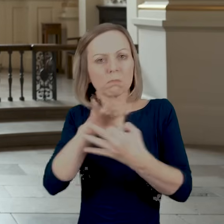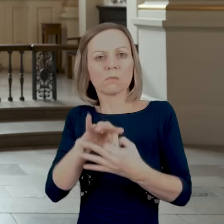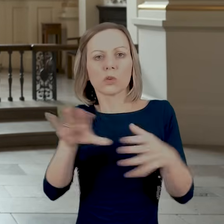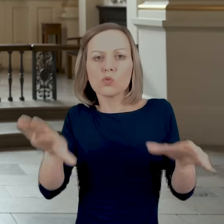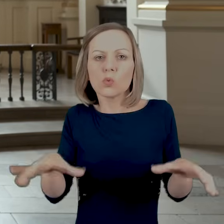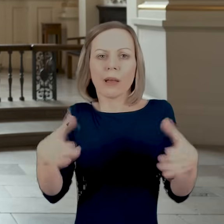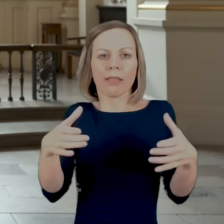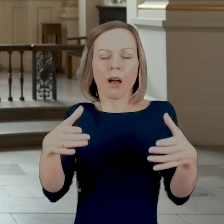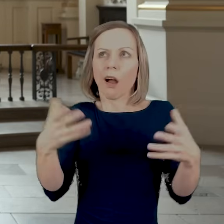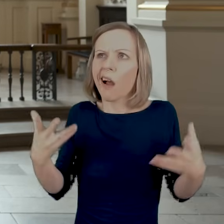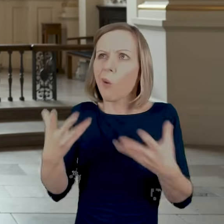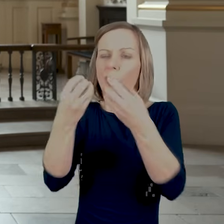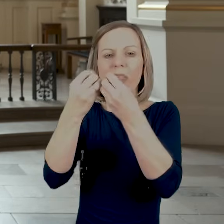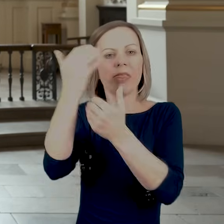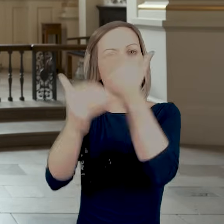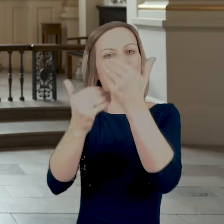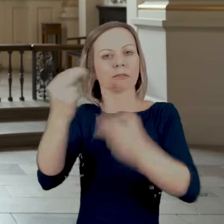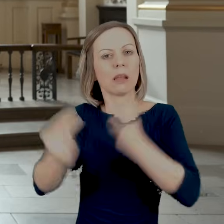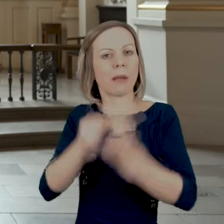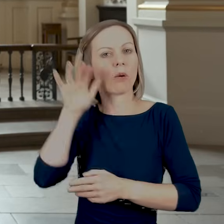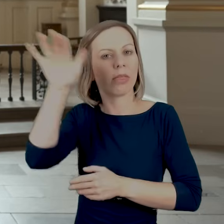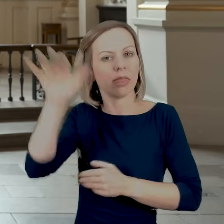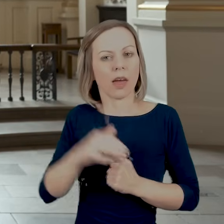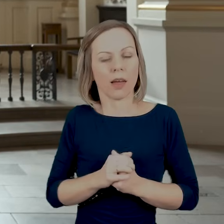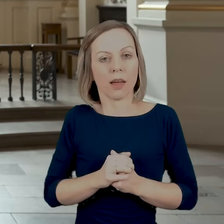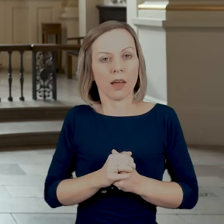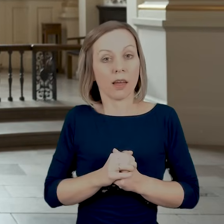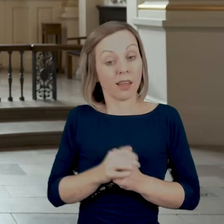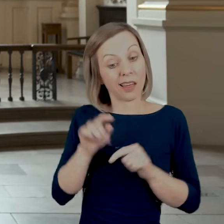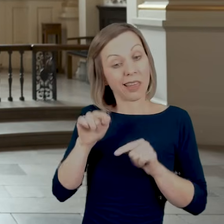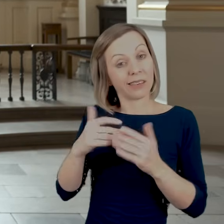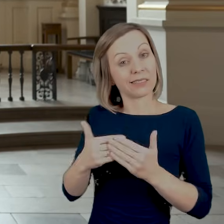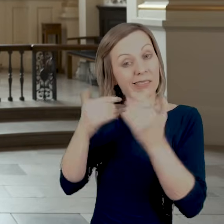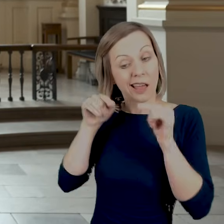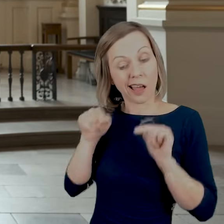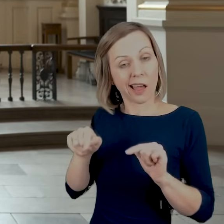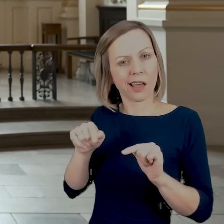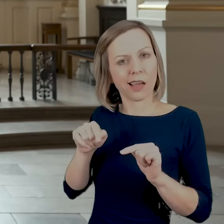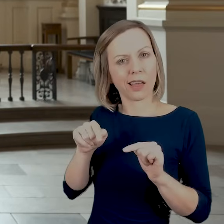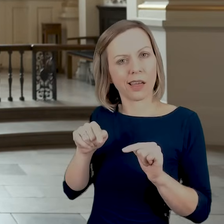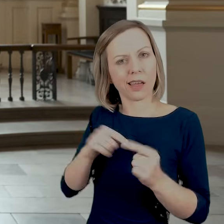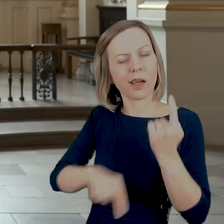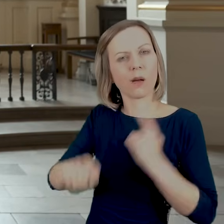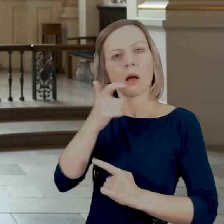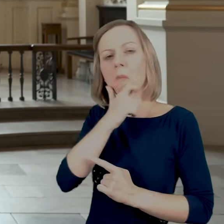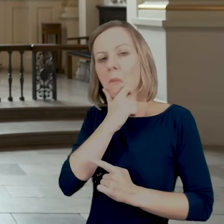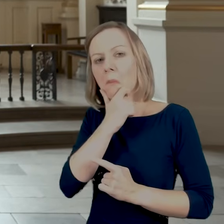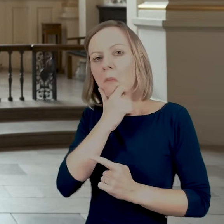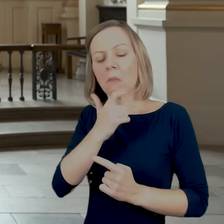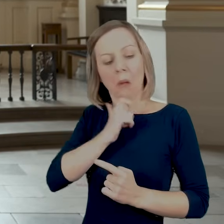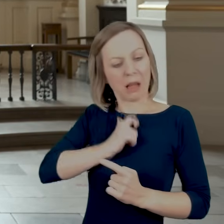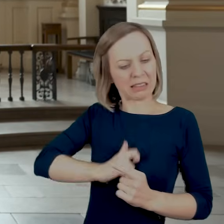else on earth like me, but the solidarity of believing there is a place for each one of us at the heavenly banquet.